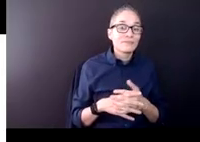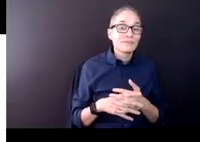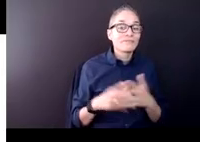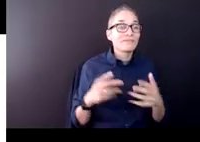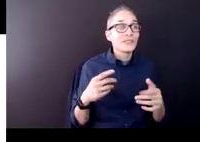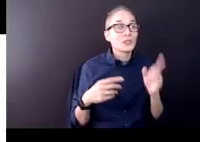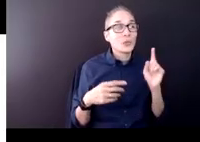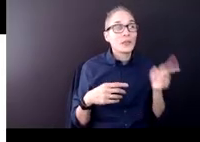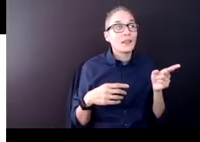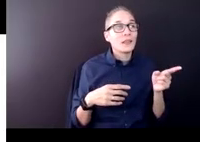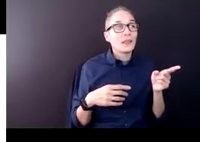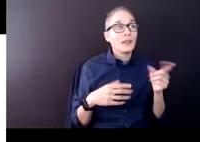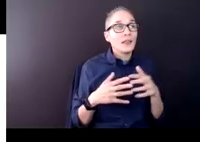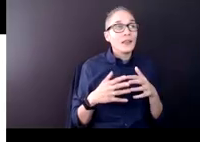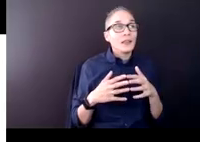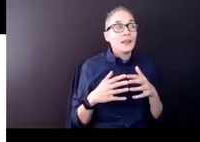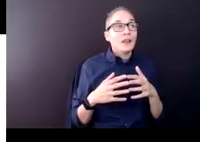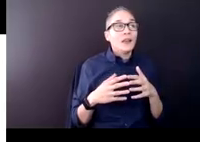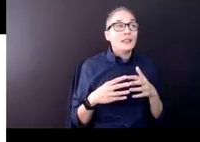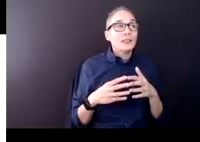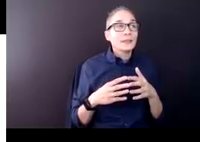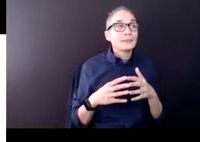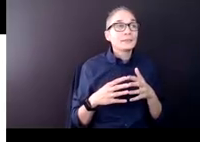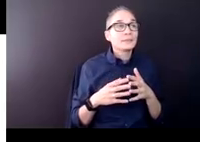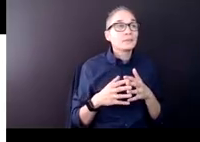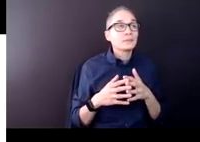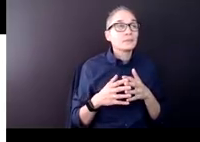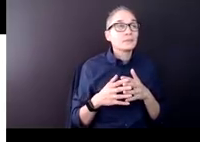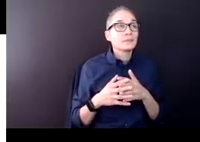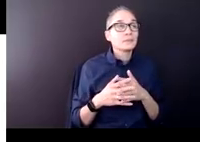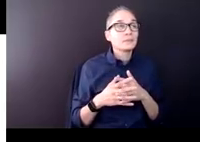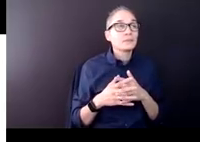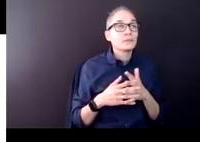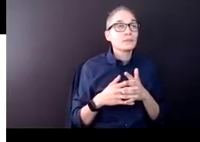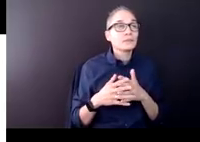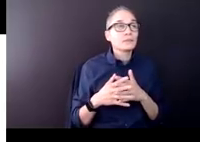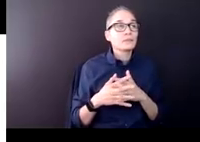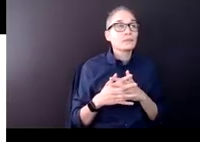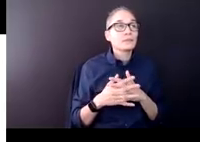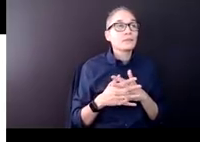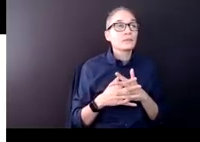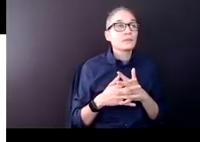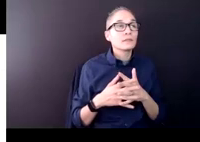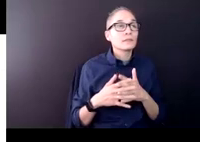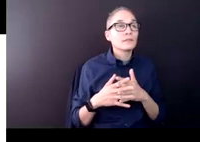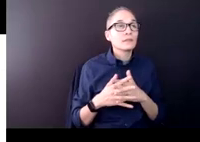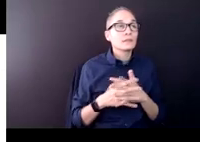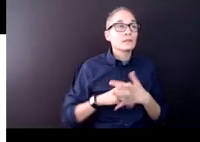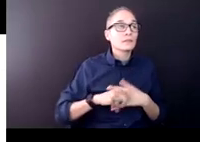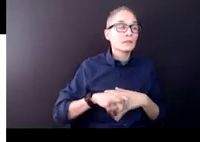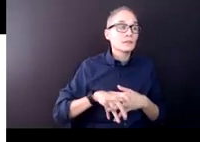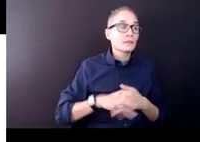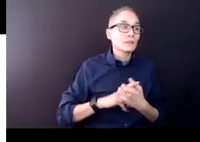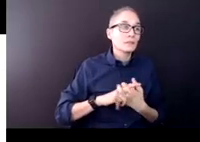so this is a prompt that I use in my classes. I want students